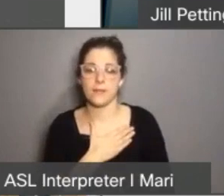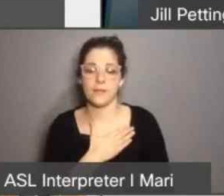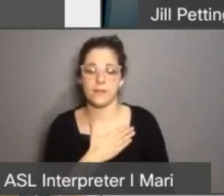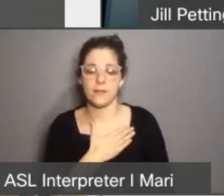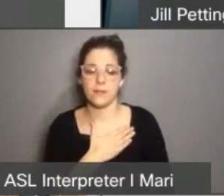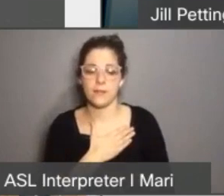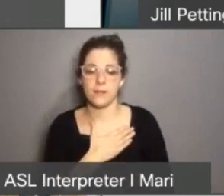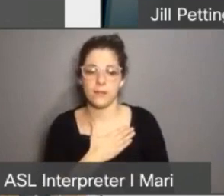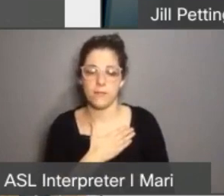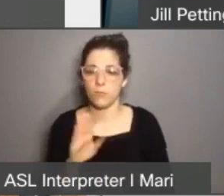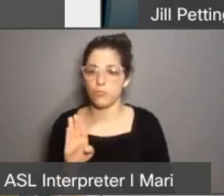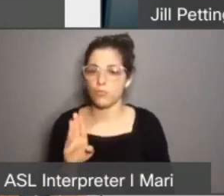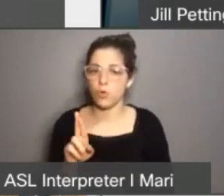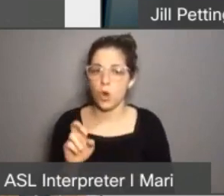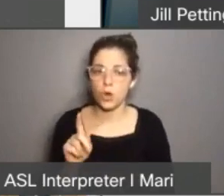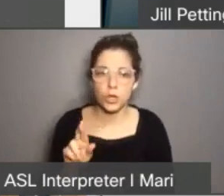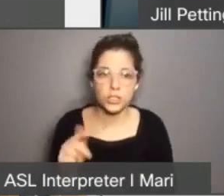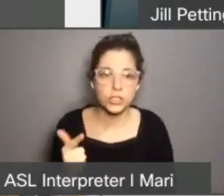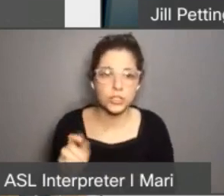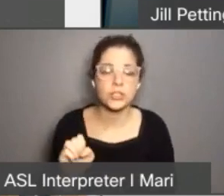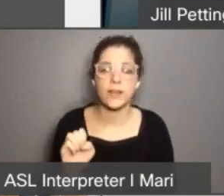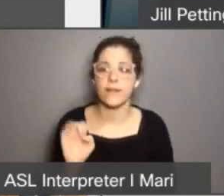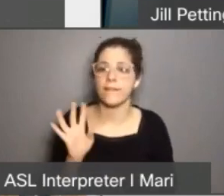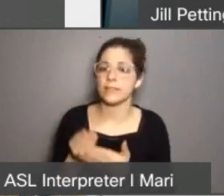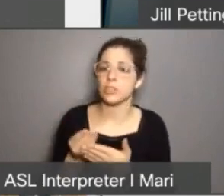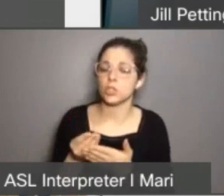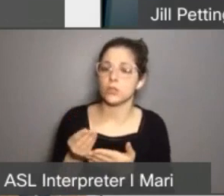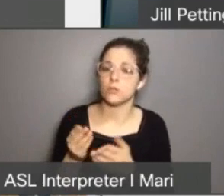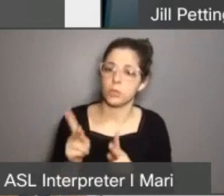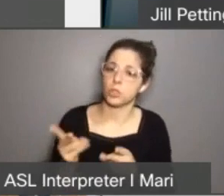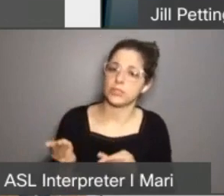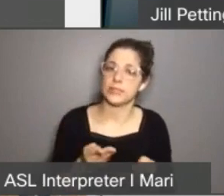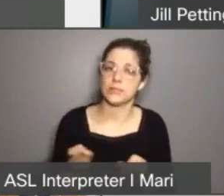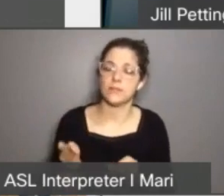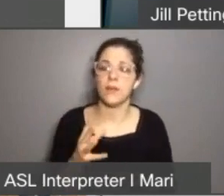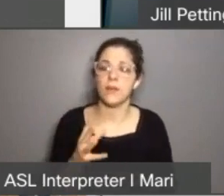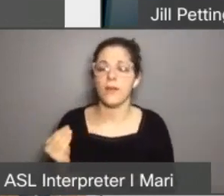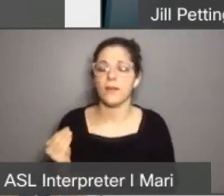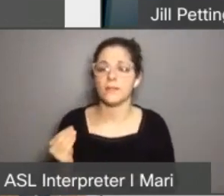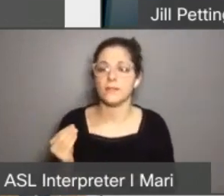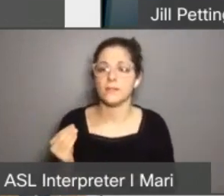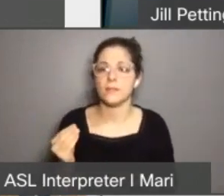my broker and my fiscal intermediary, and